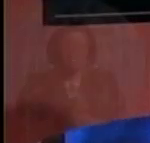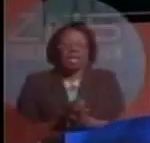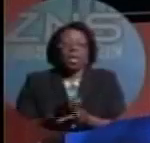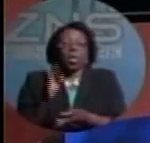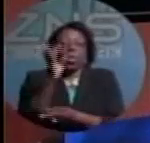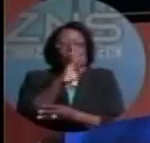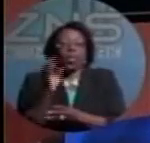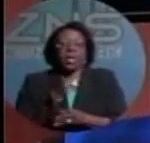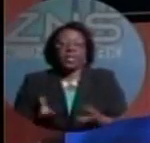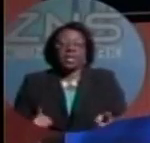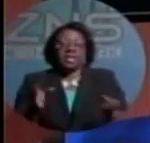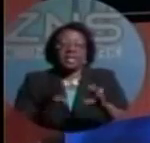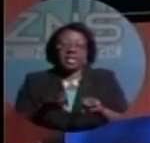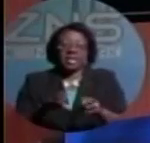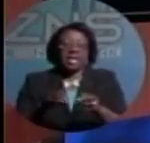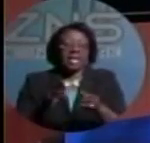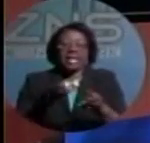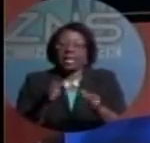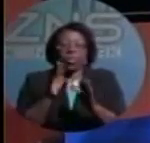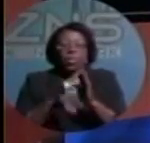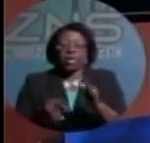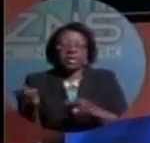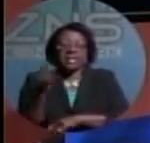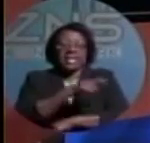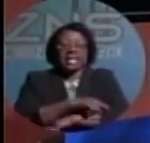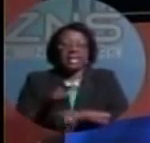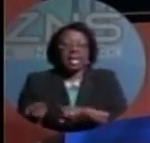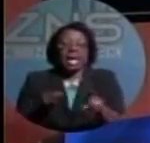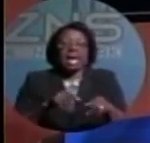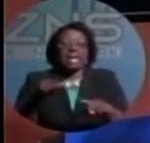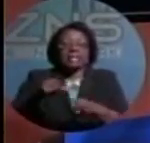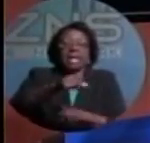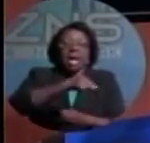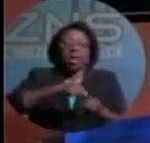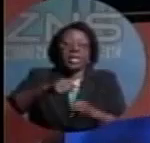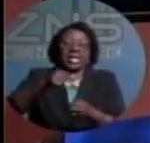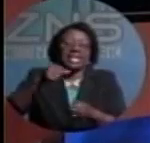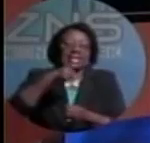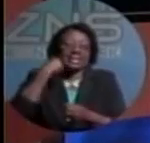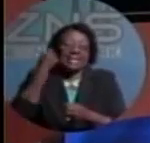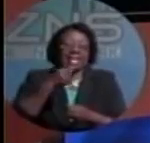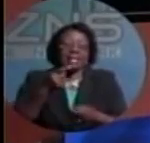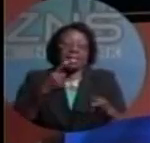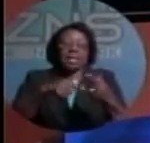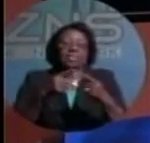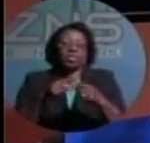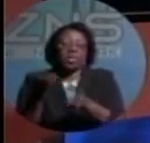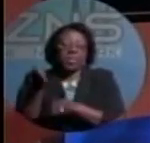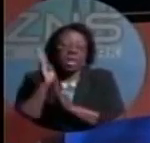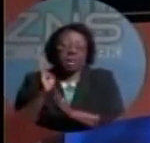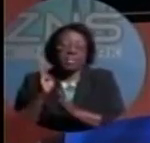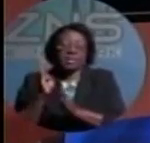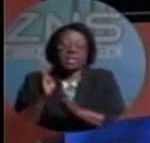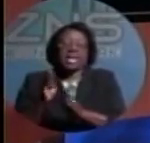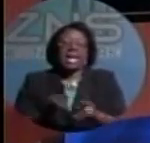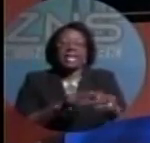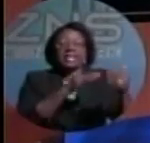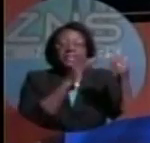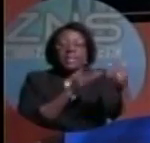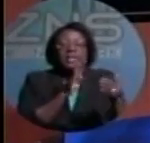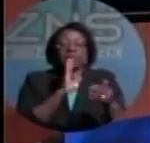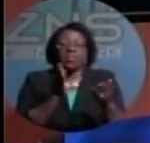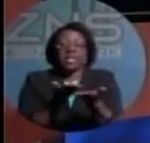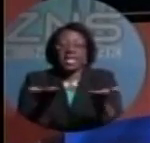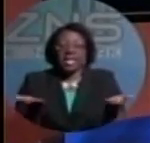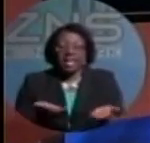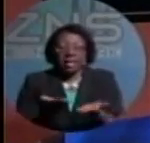Weather conditions are deteriorating tonight as Hurricane Sandy heads for the Bahamas and expected to make its presence